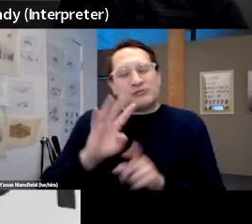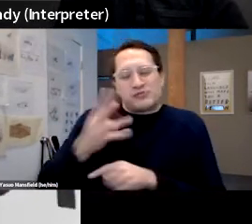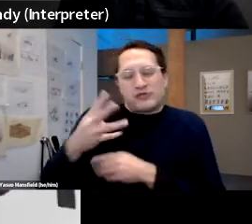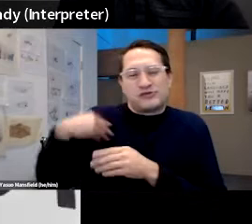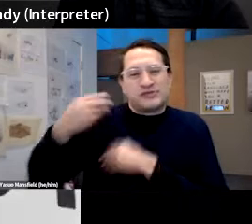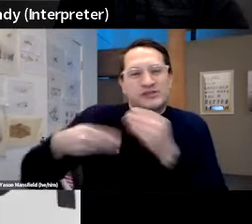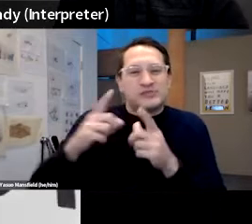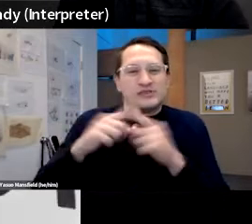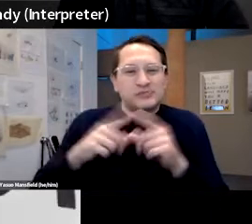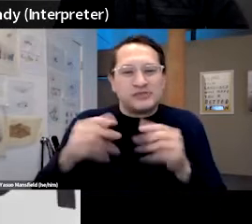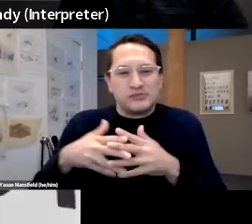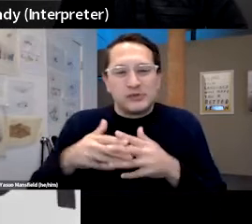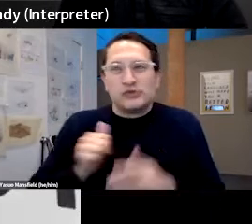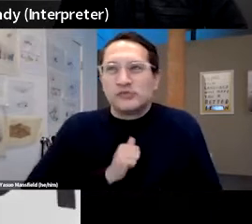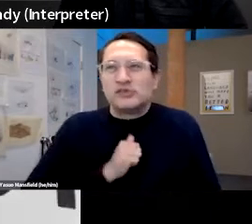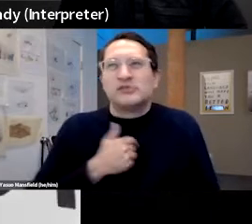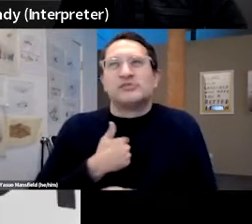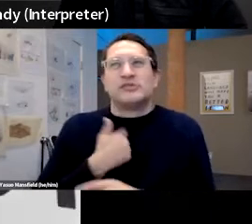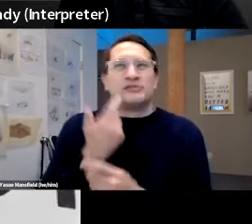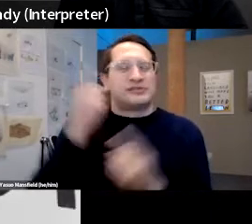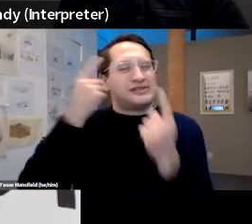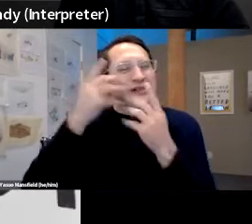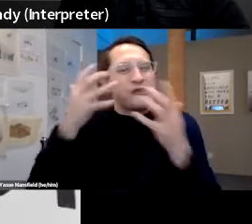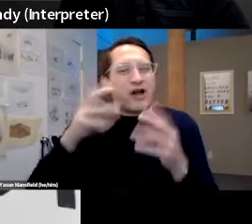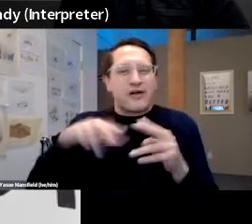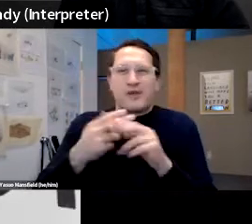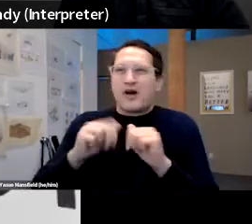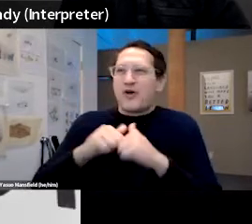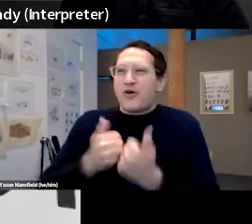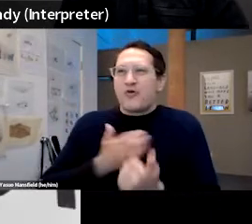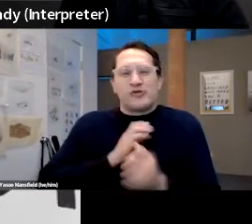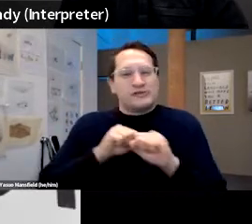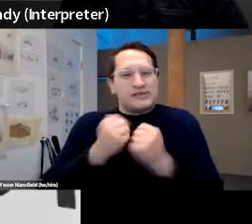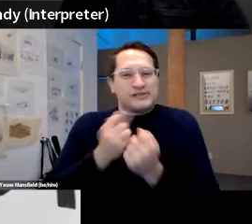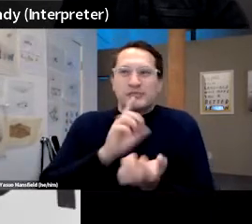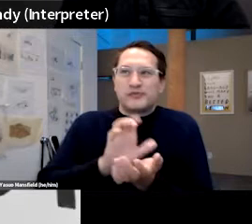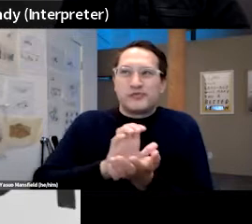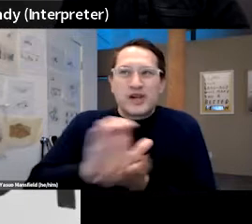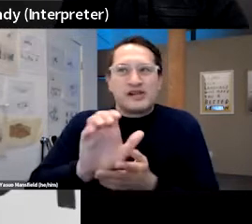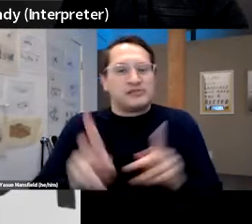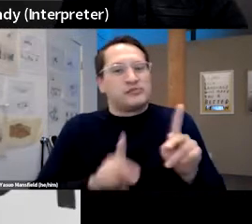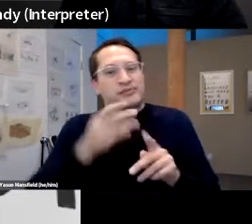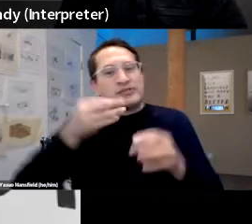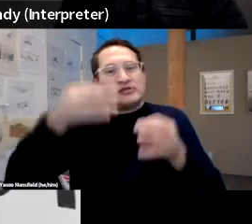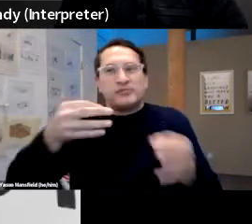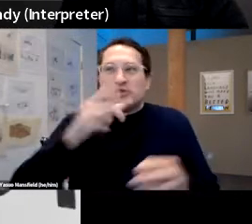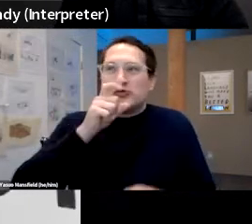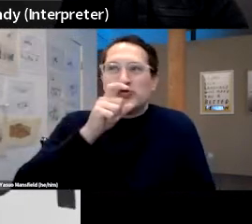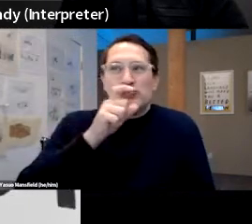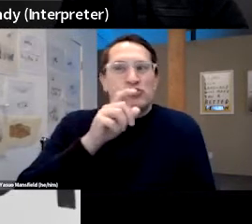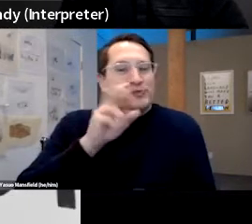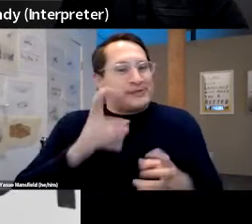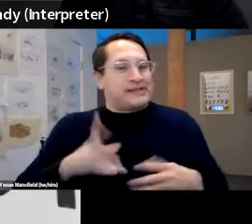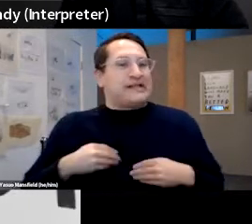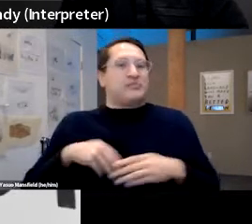happening. And as a fourth generation Japanese American myself, I was thinking a lot about how our society